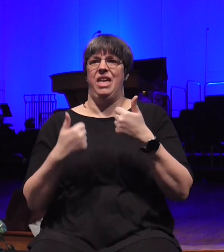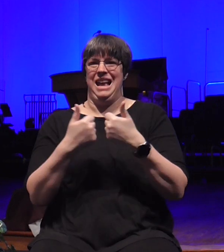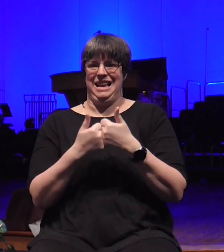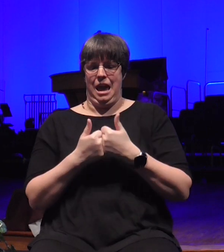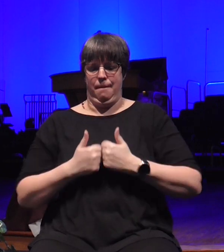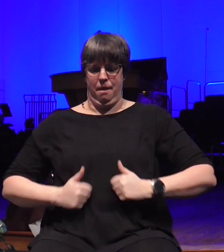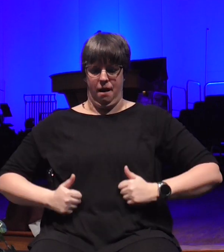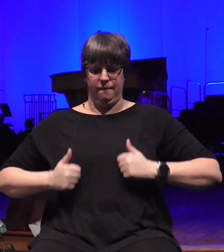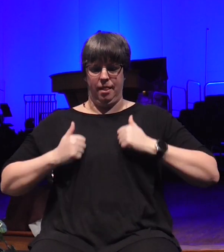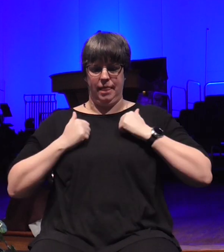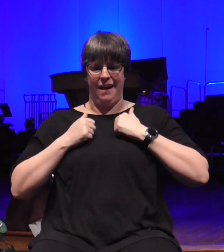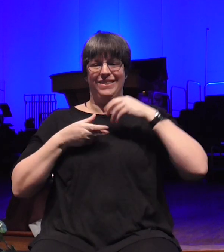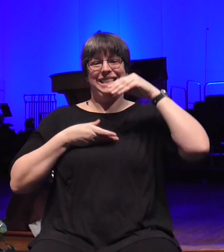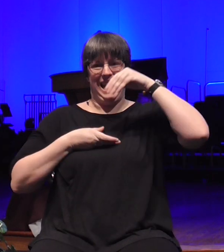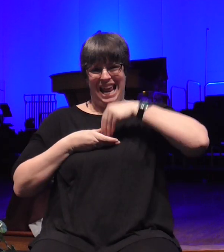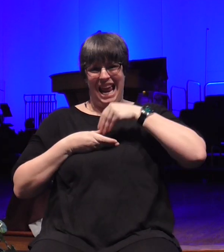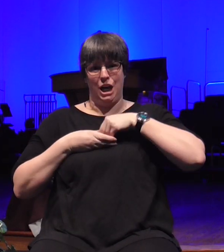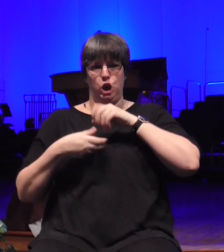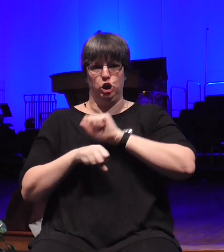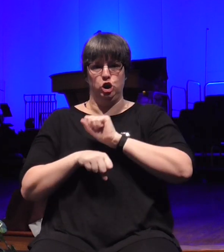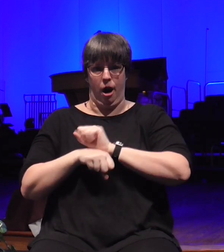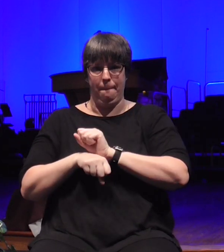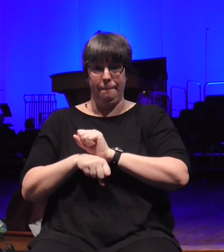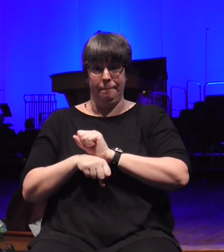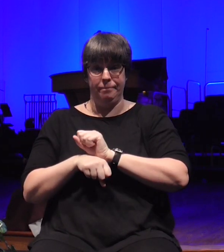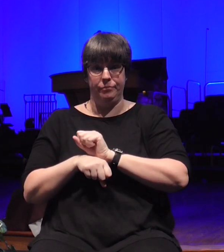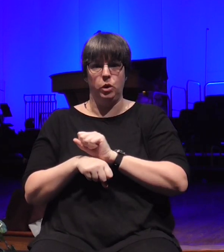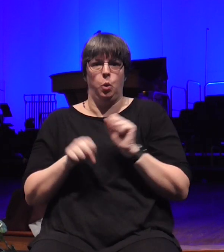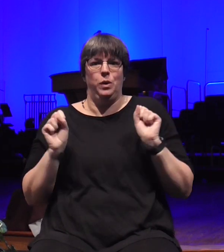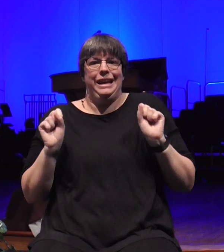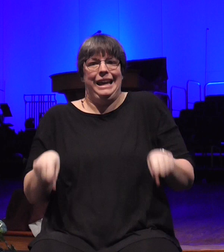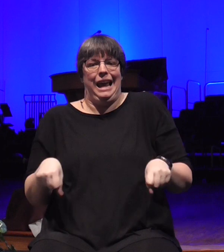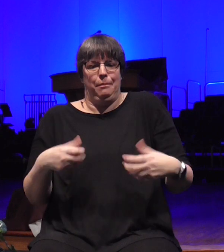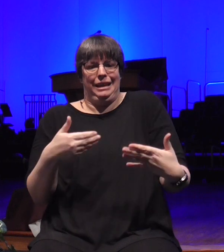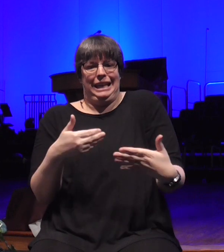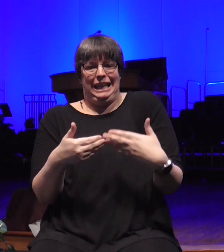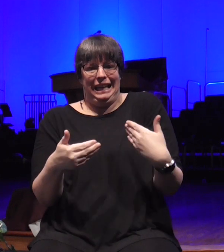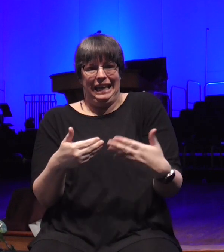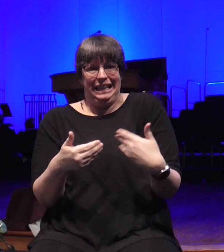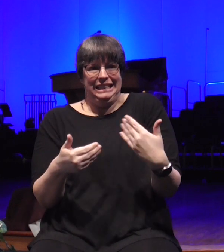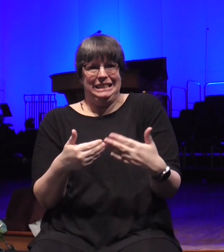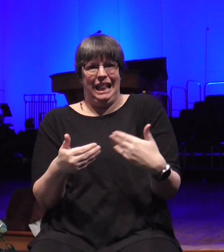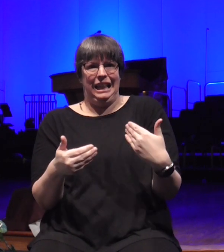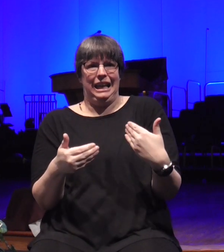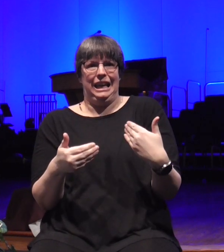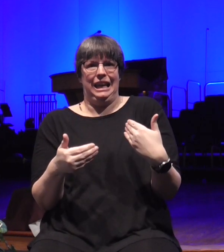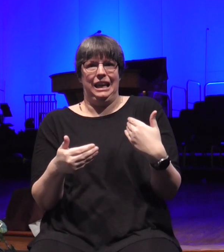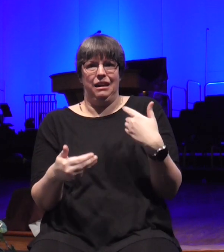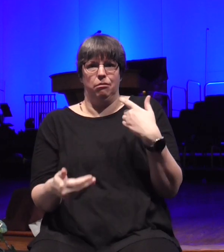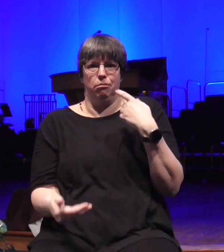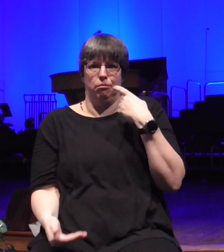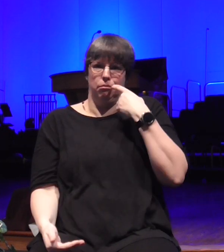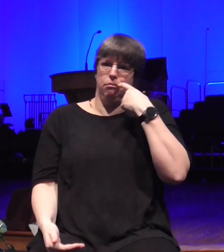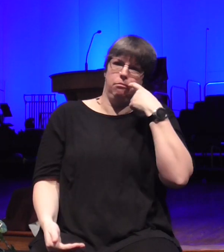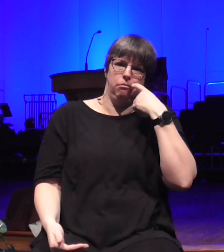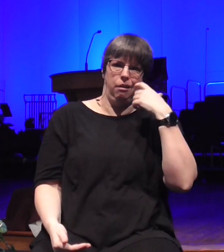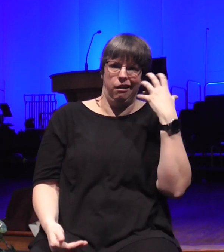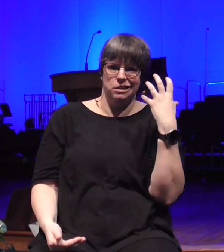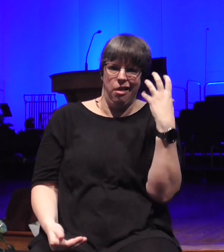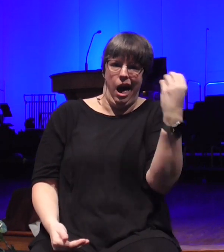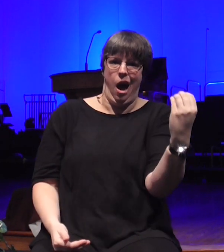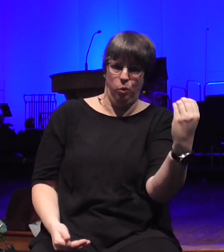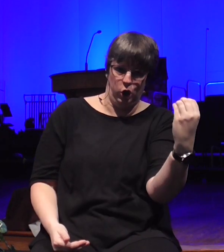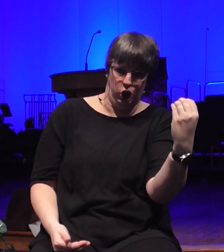inner job. And we can be easily attached to and compelled by the outer in this life.